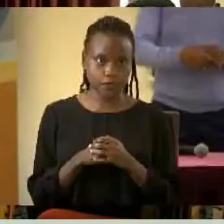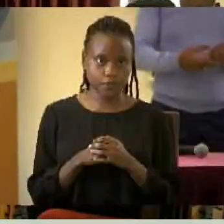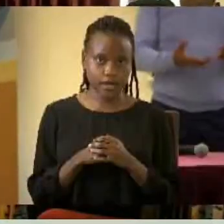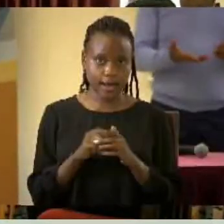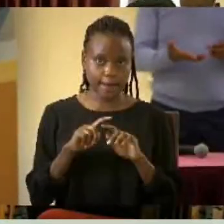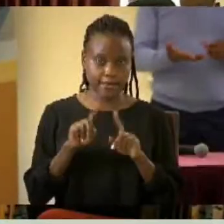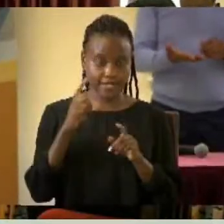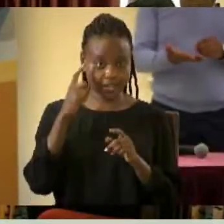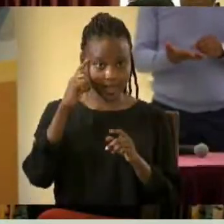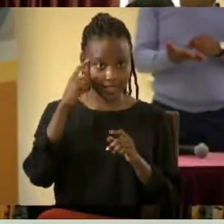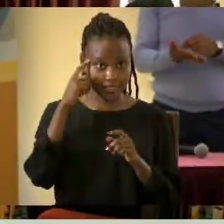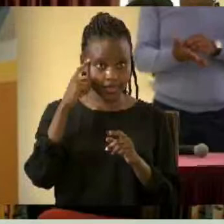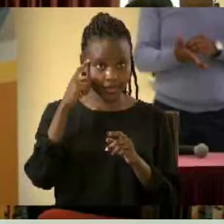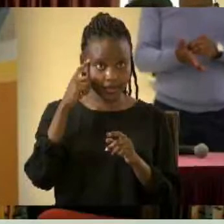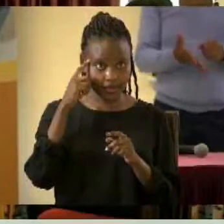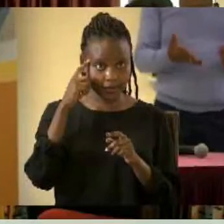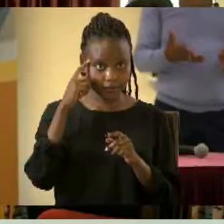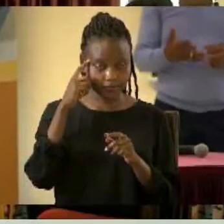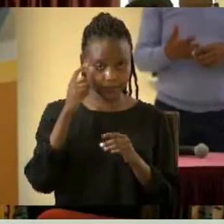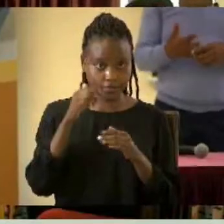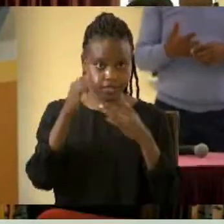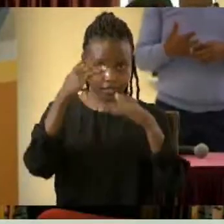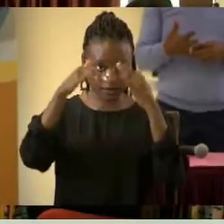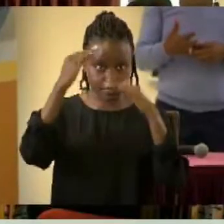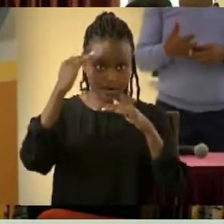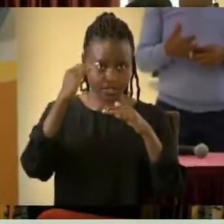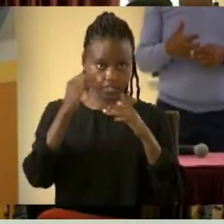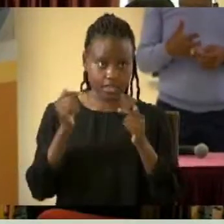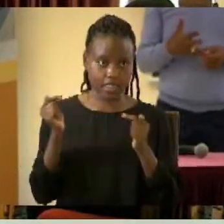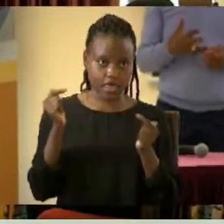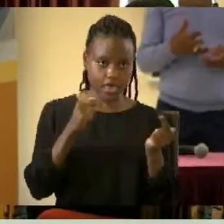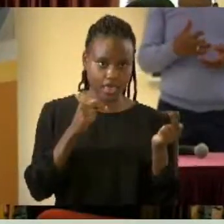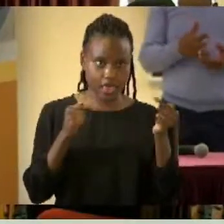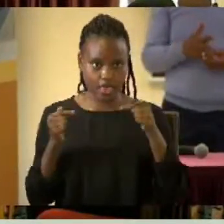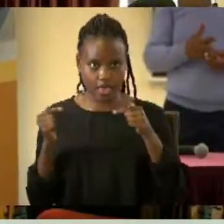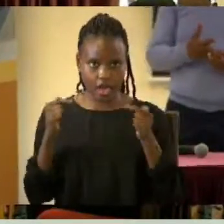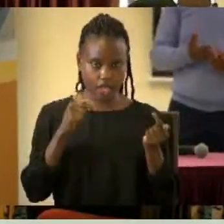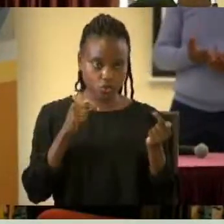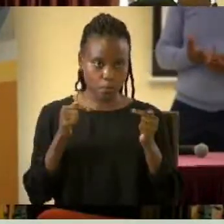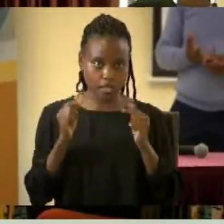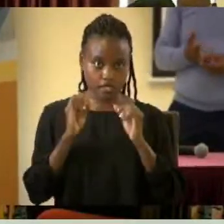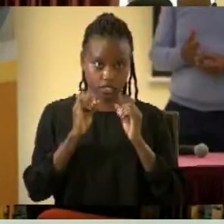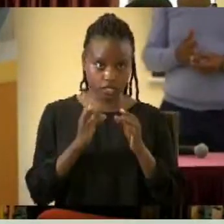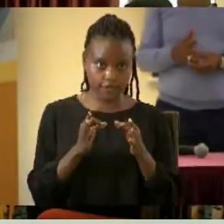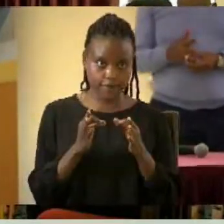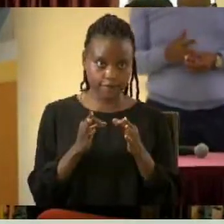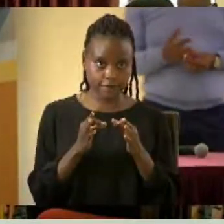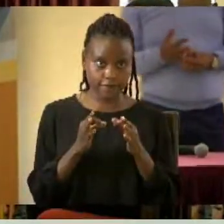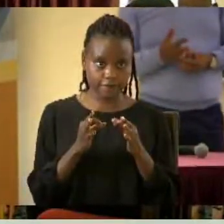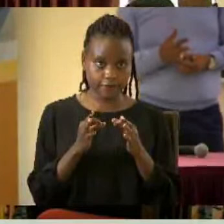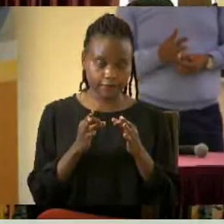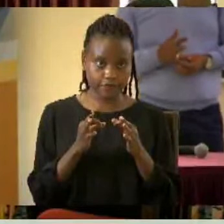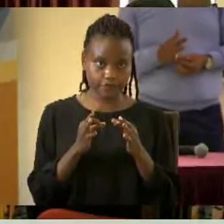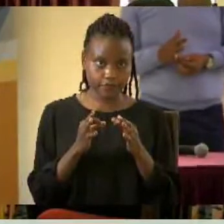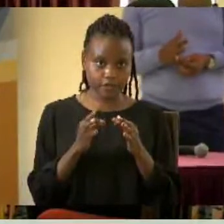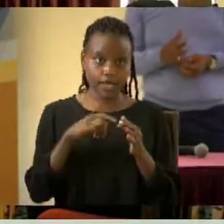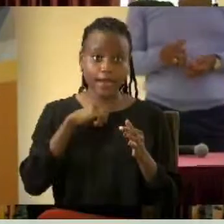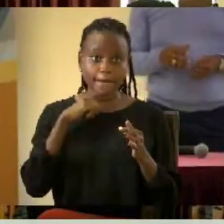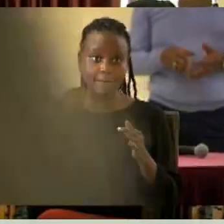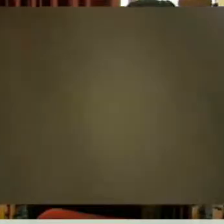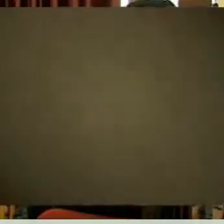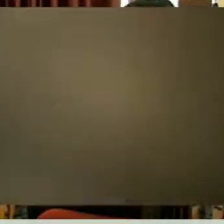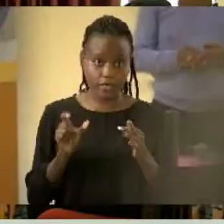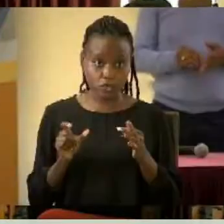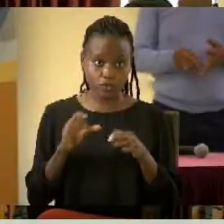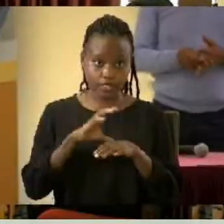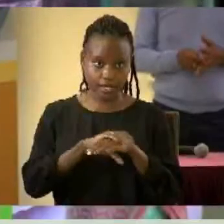but I think there is merit in the argument that if a murder suspect can get